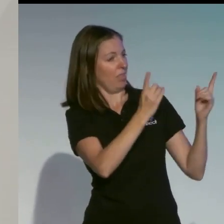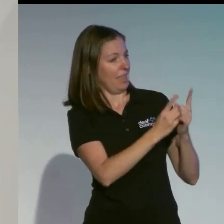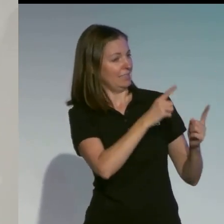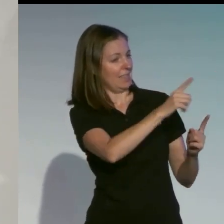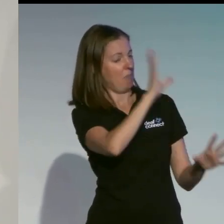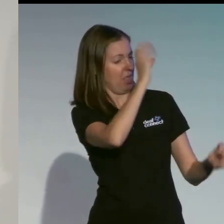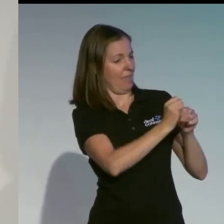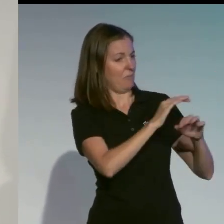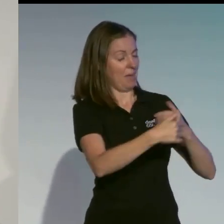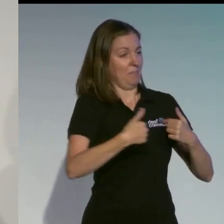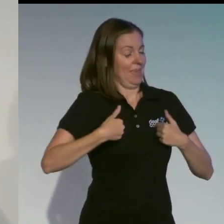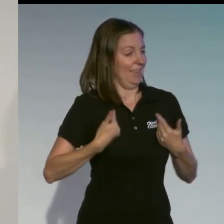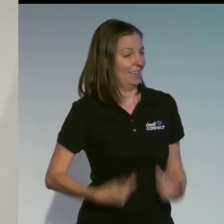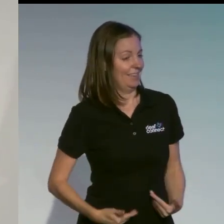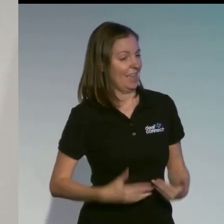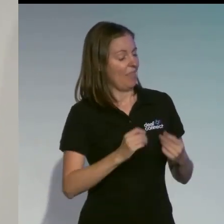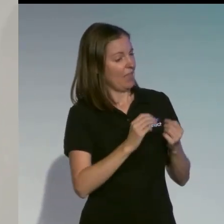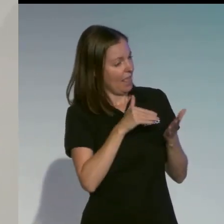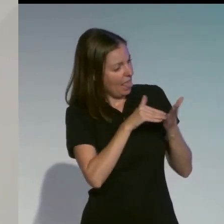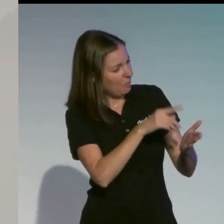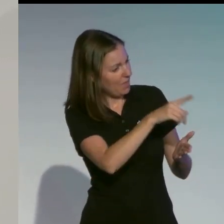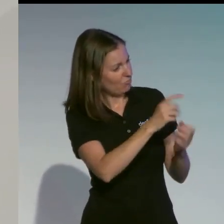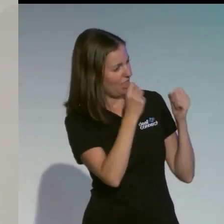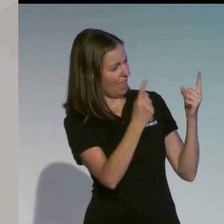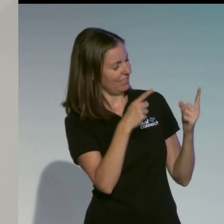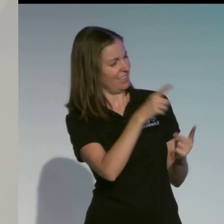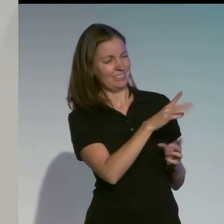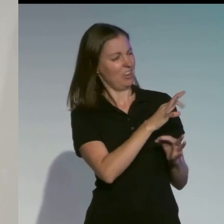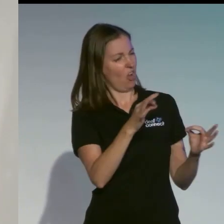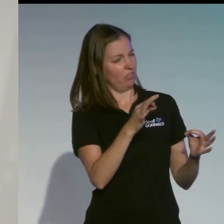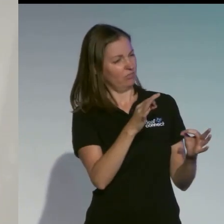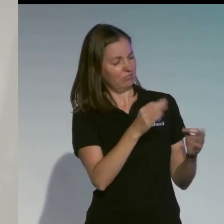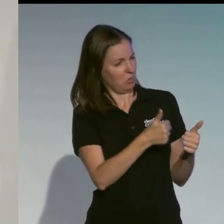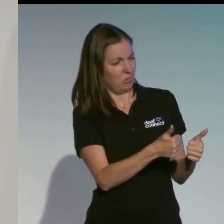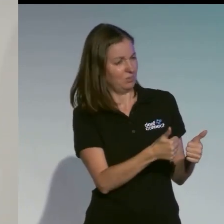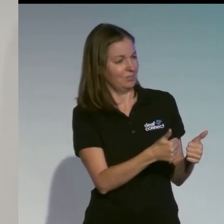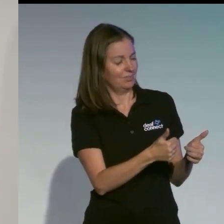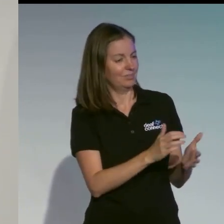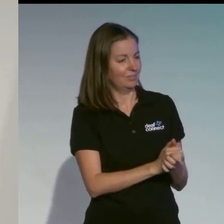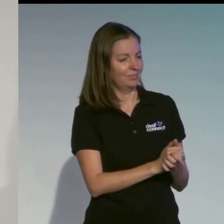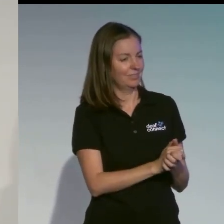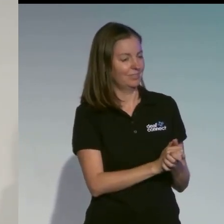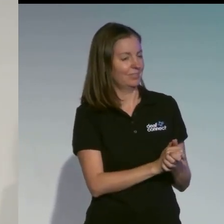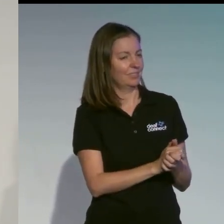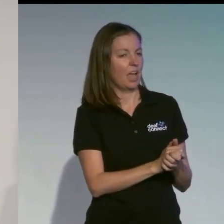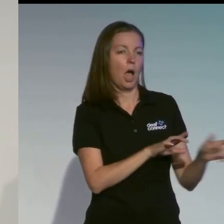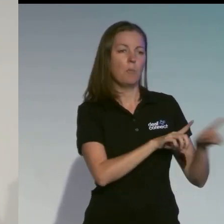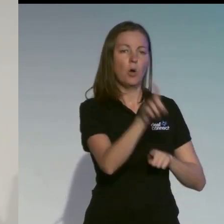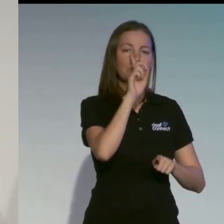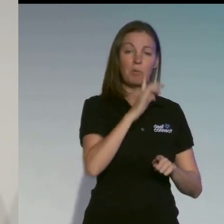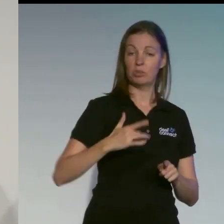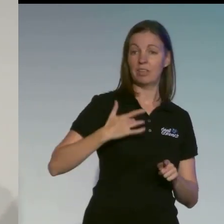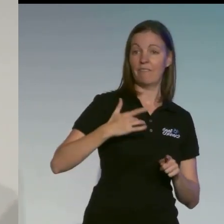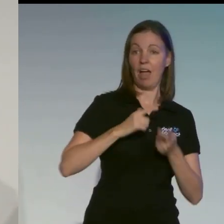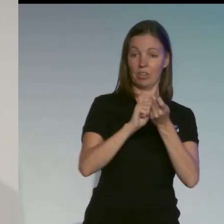me, and then to help them realise, actually, that doesn't sound quite so good. The other thing is that most survivors of conversion